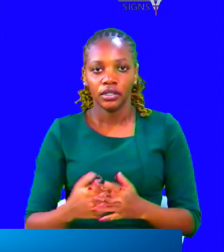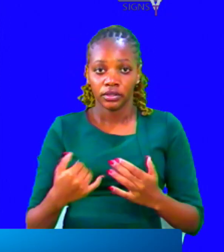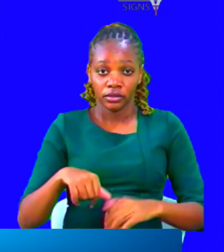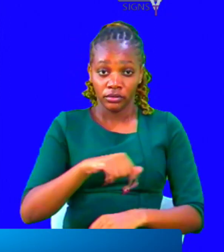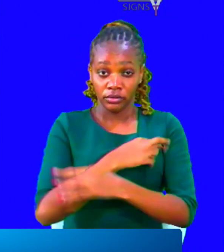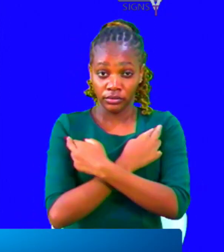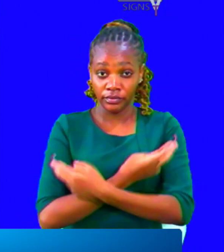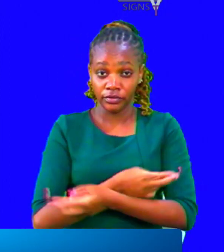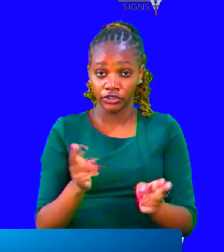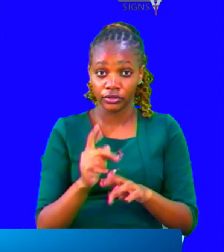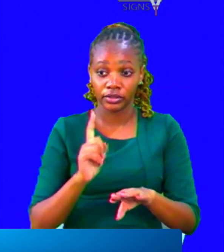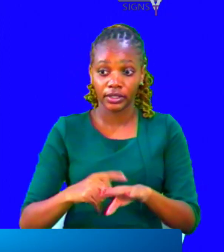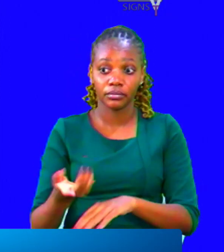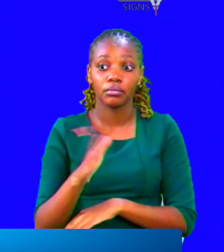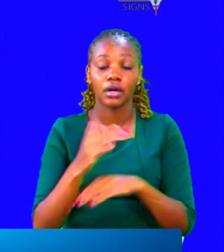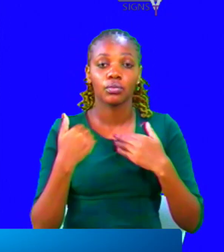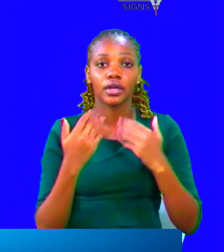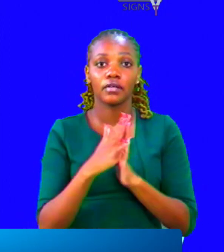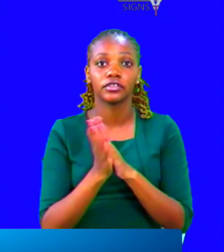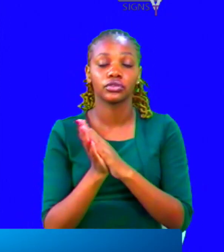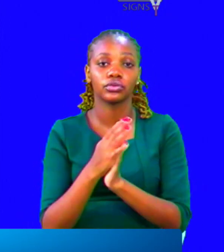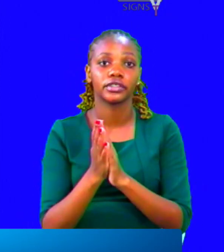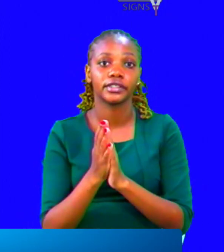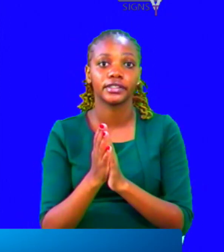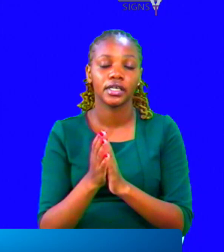away from matters the court, so we're going to take a break. When we